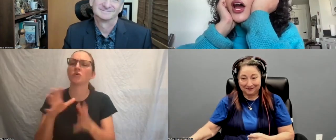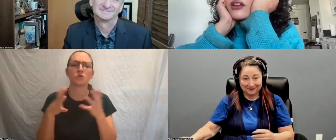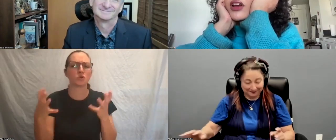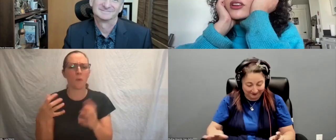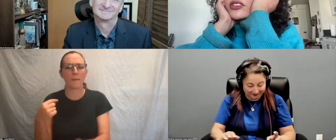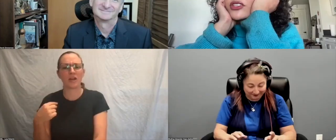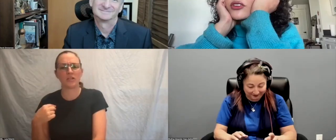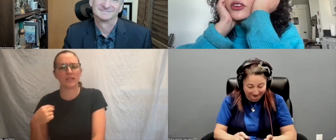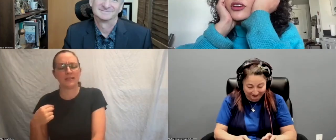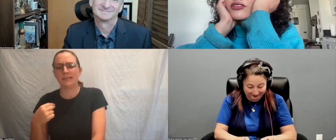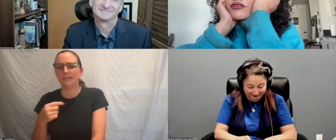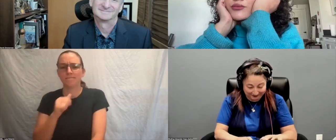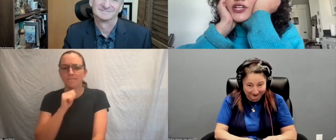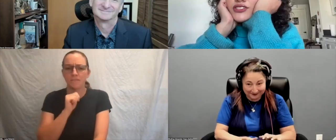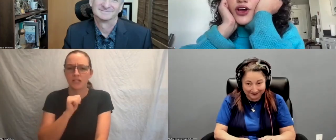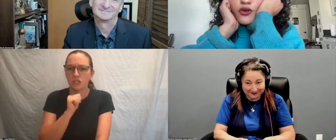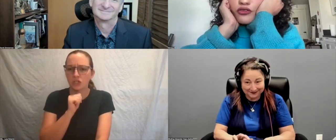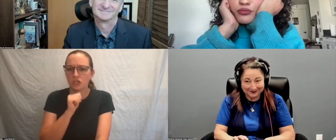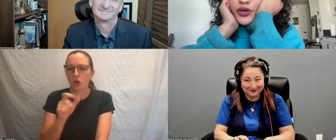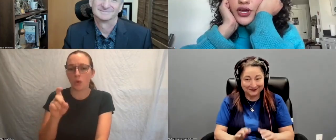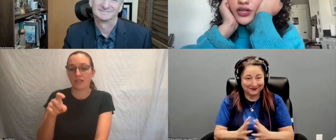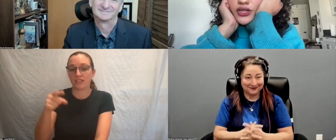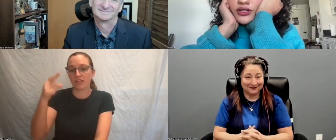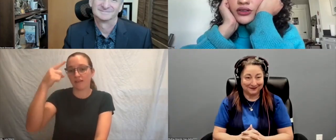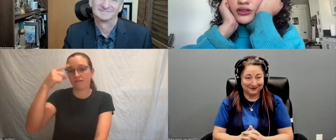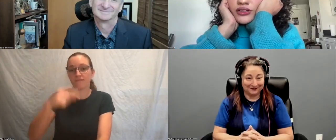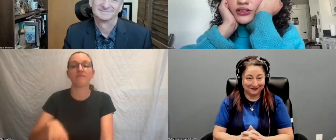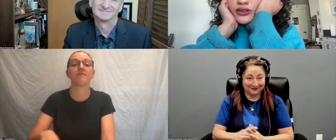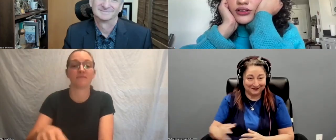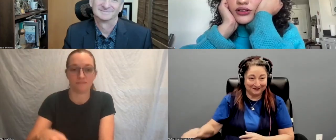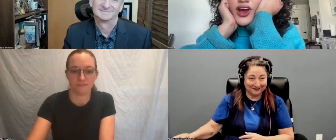I, not necessarily for myself, but